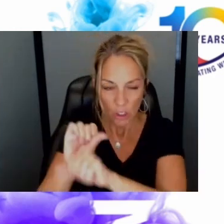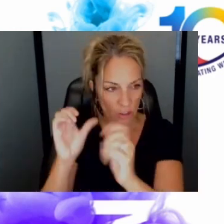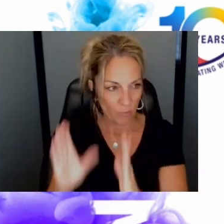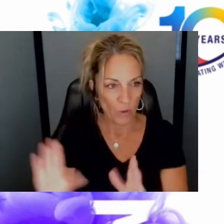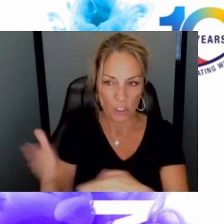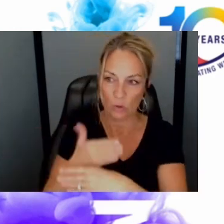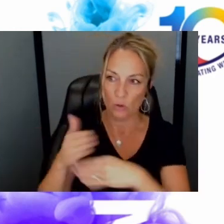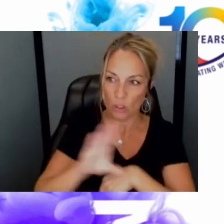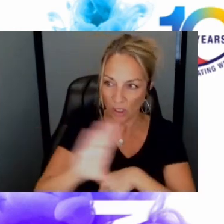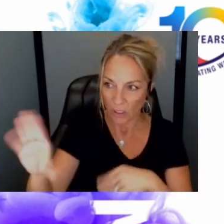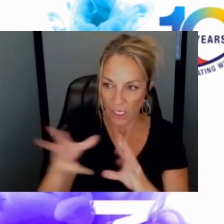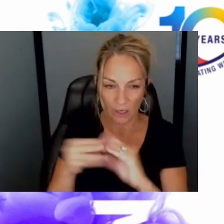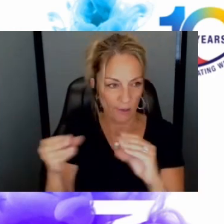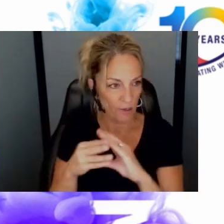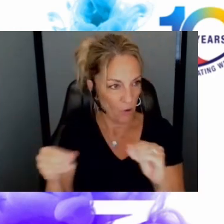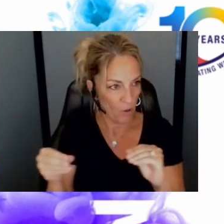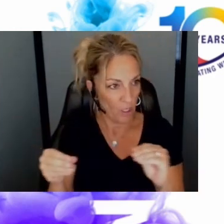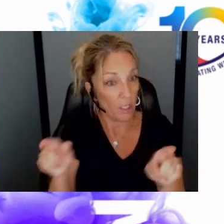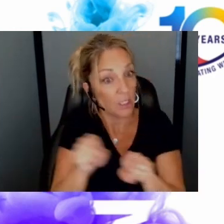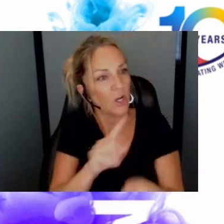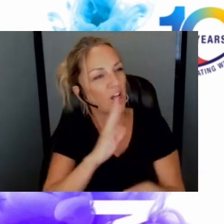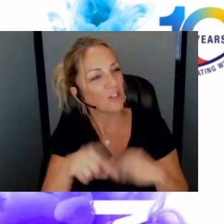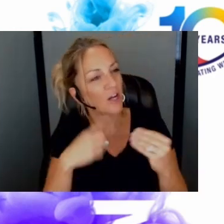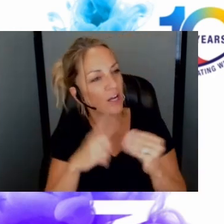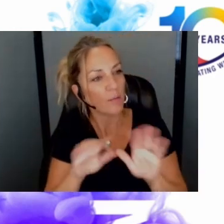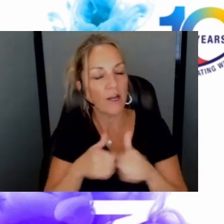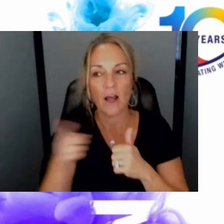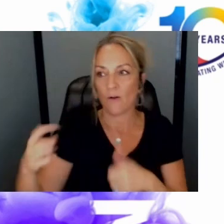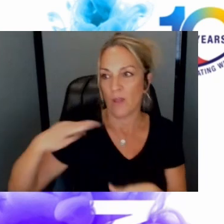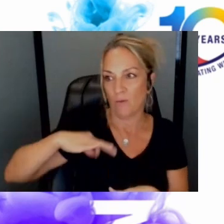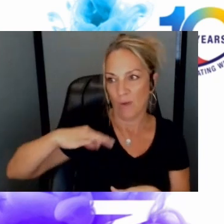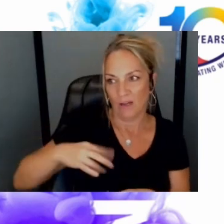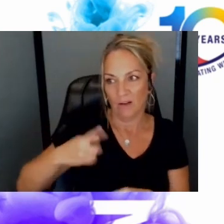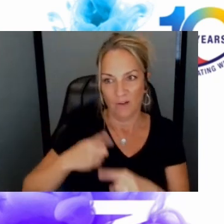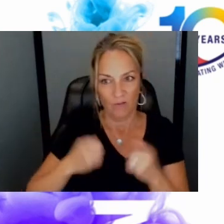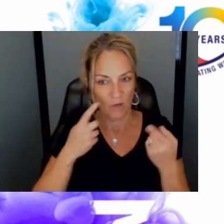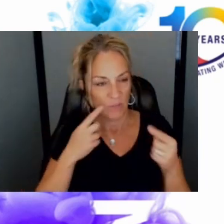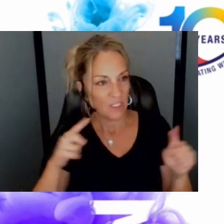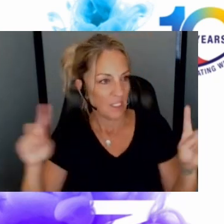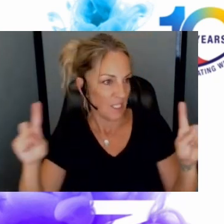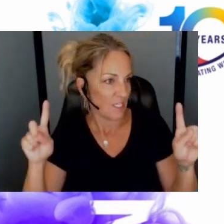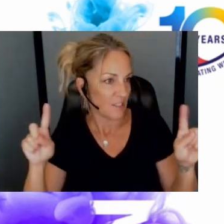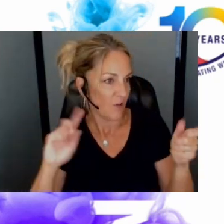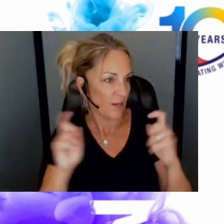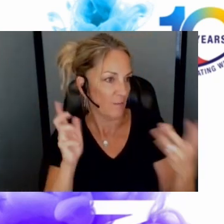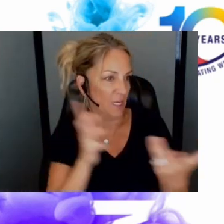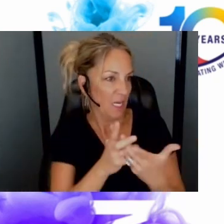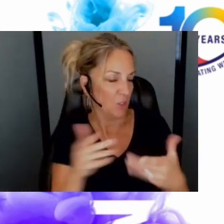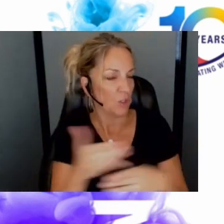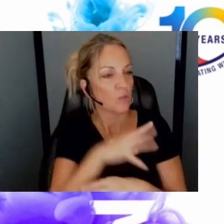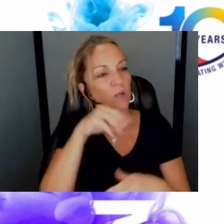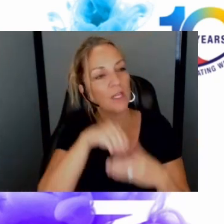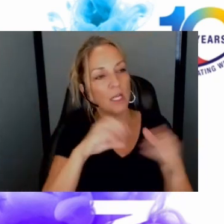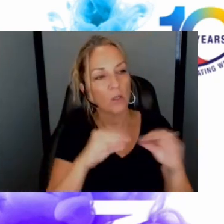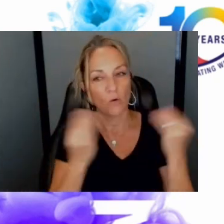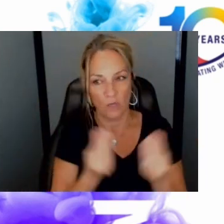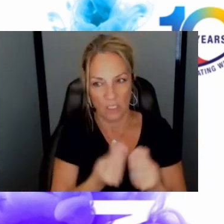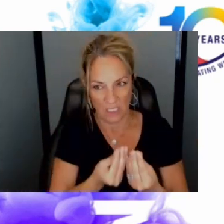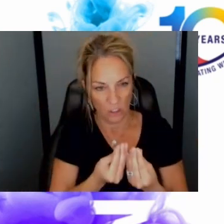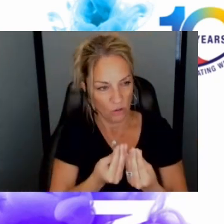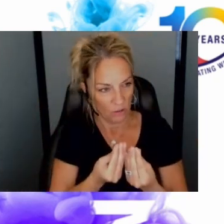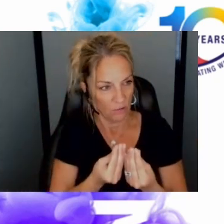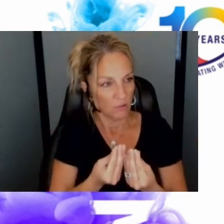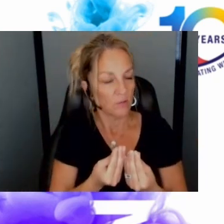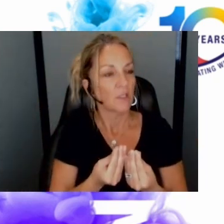about how they've benefited from some of the accessible accommodations within the organization as a way of raising awareness about what already